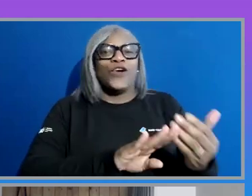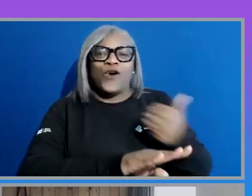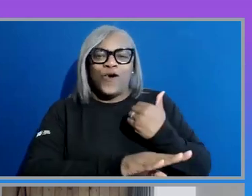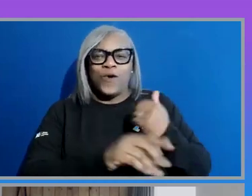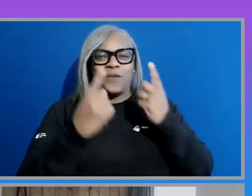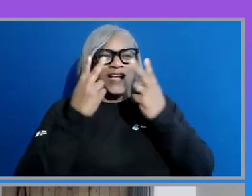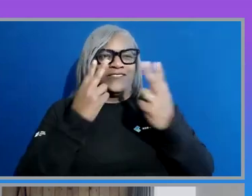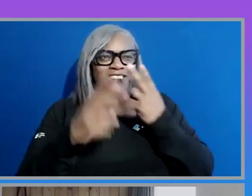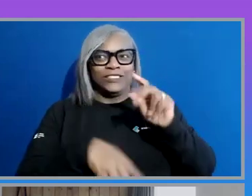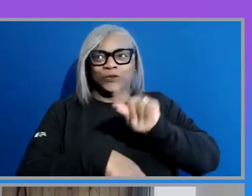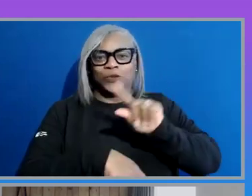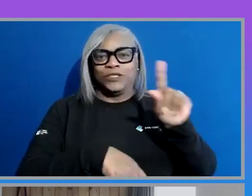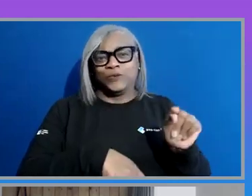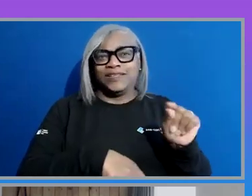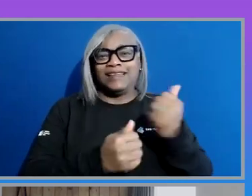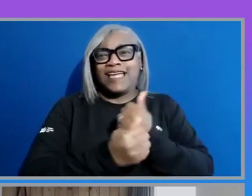everything just kind of hurts now.